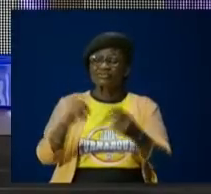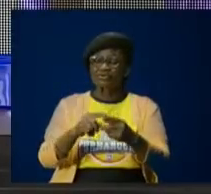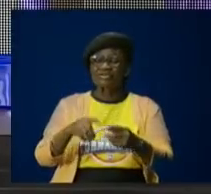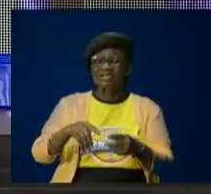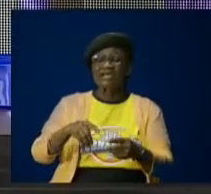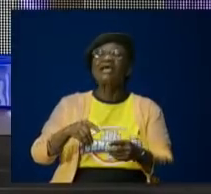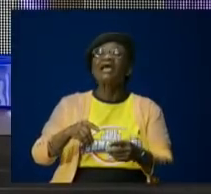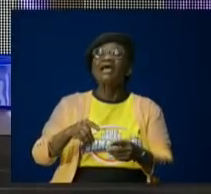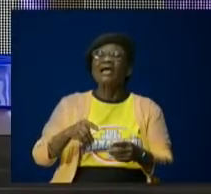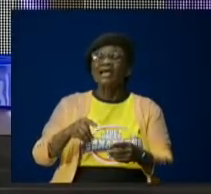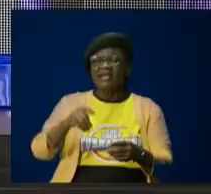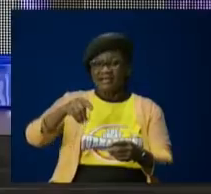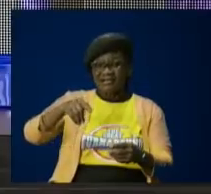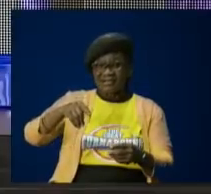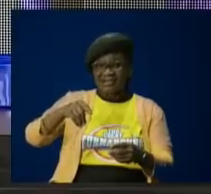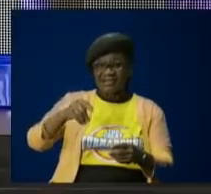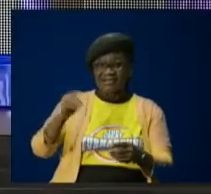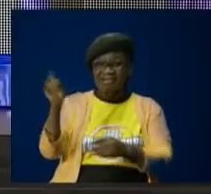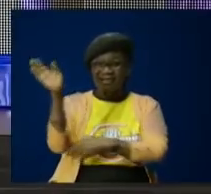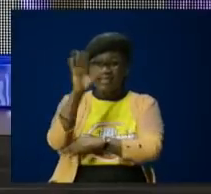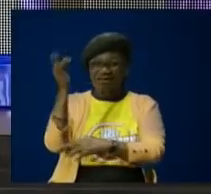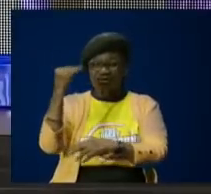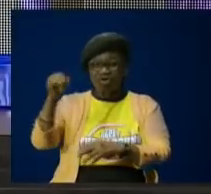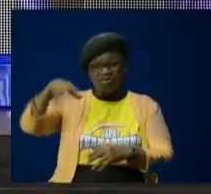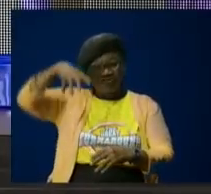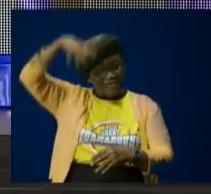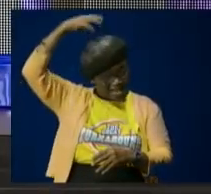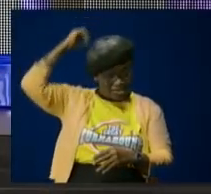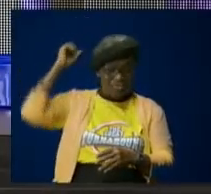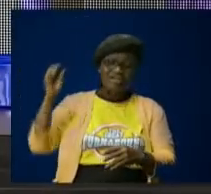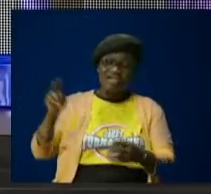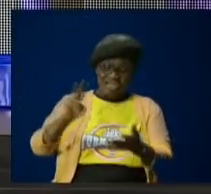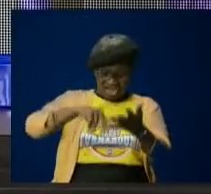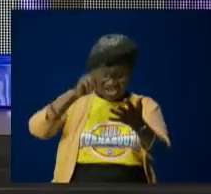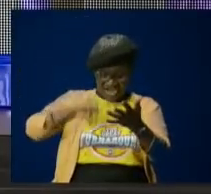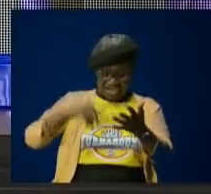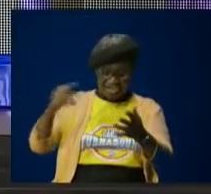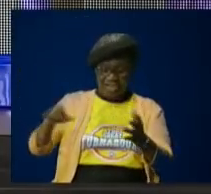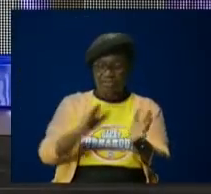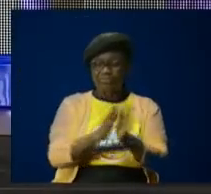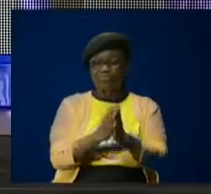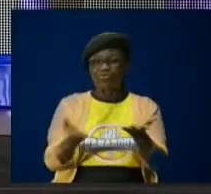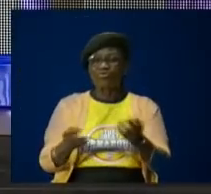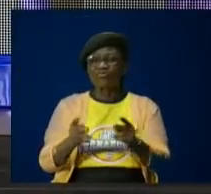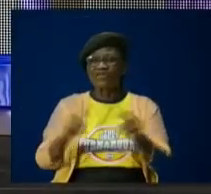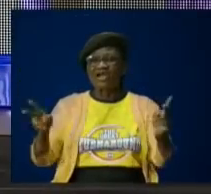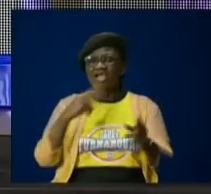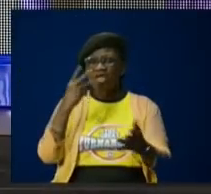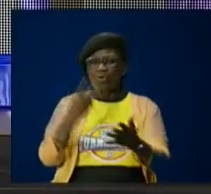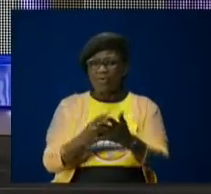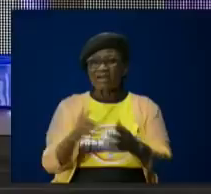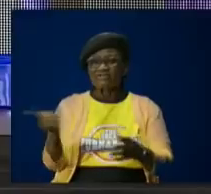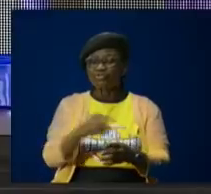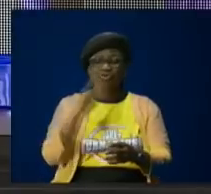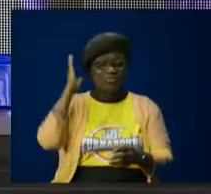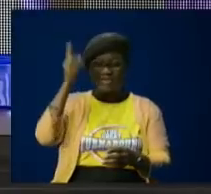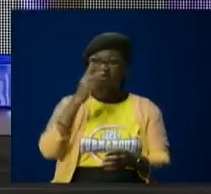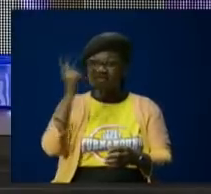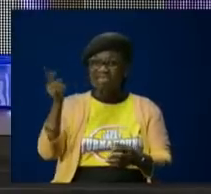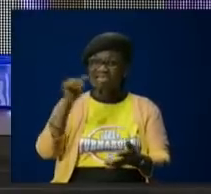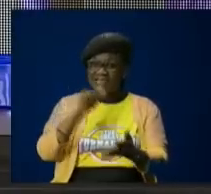Read the book properly and you will discover that from that day onward, nobody